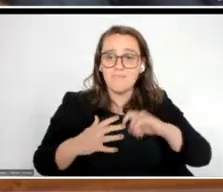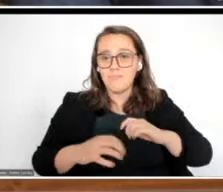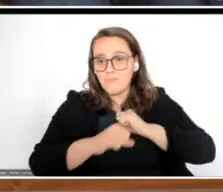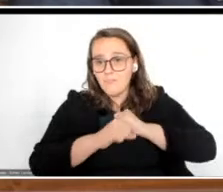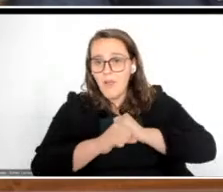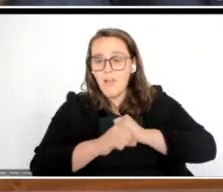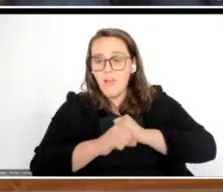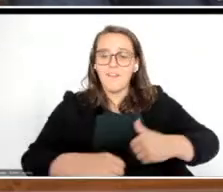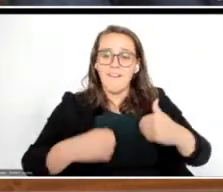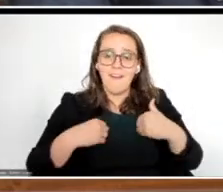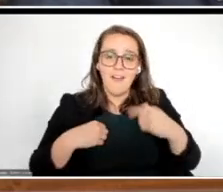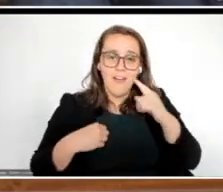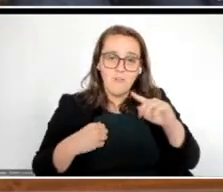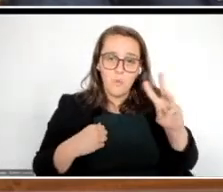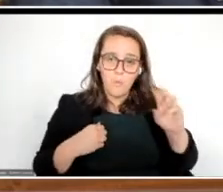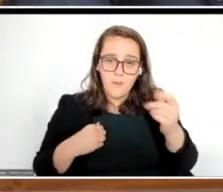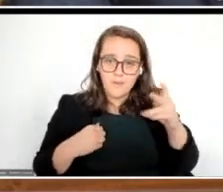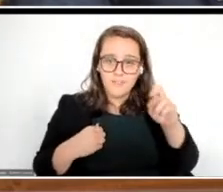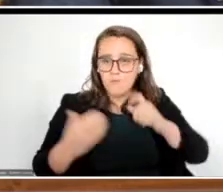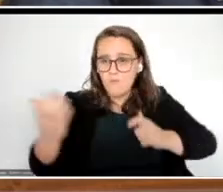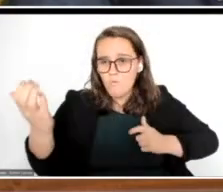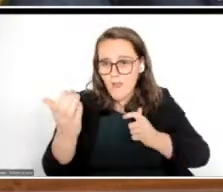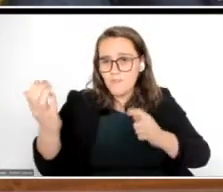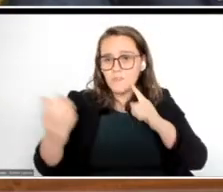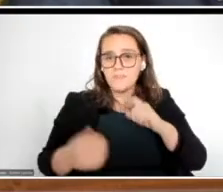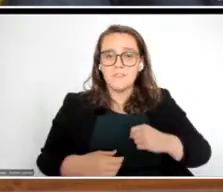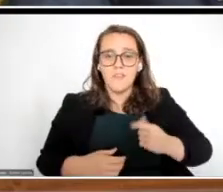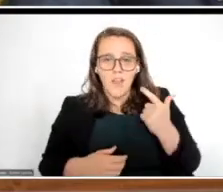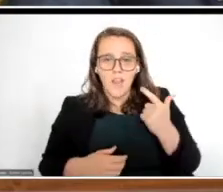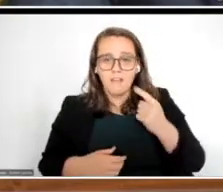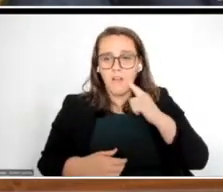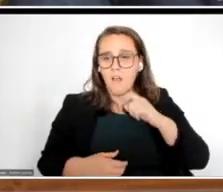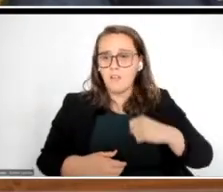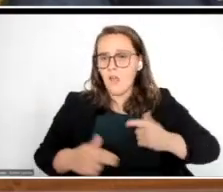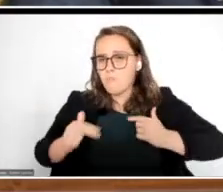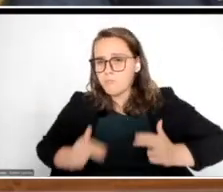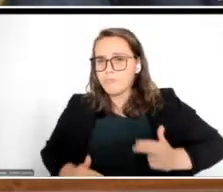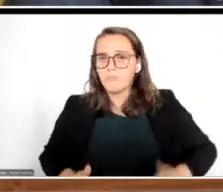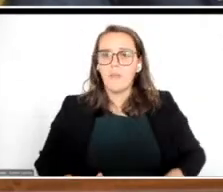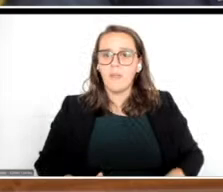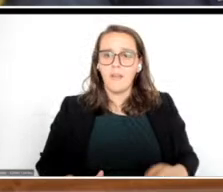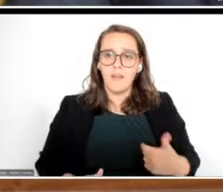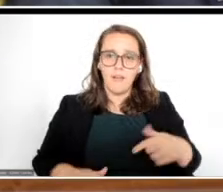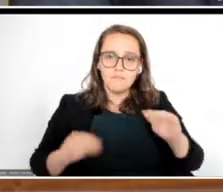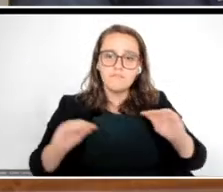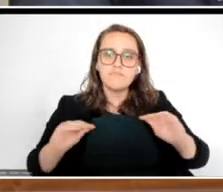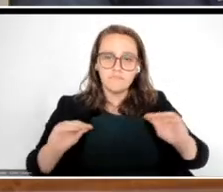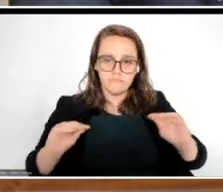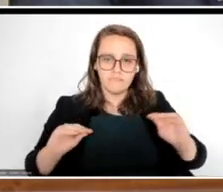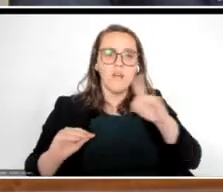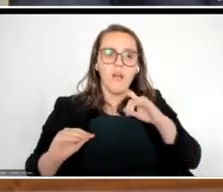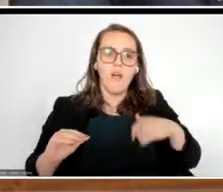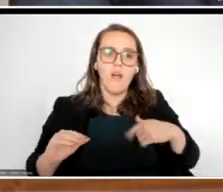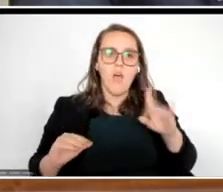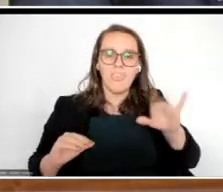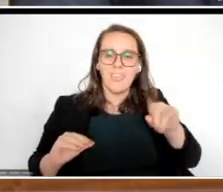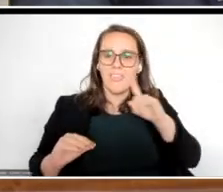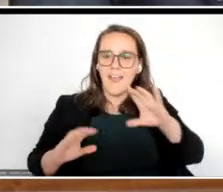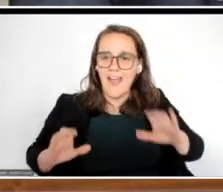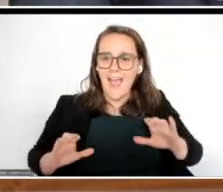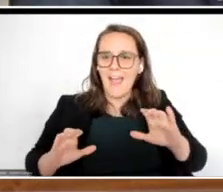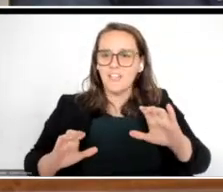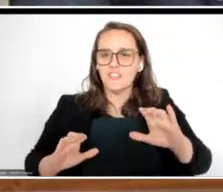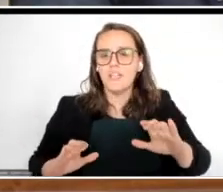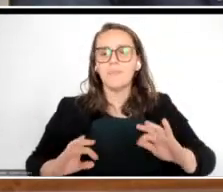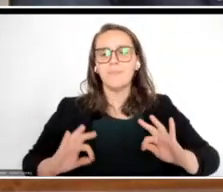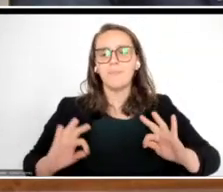to the Capitol. There's no scenario where that action is benign. And there's no scenario where an American president